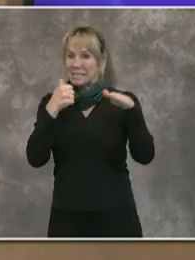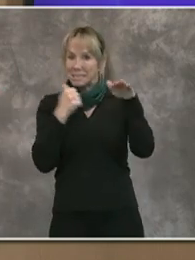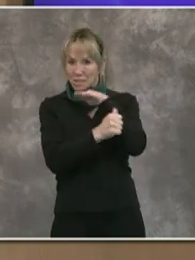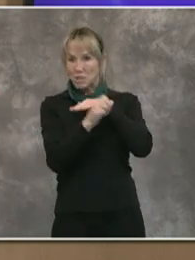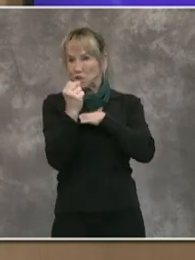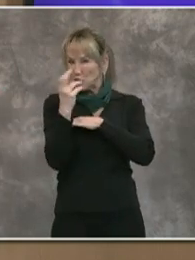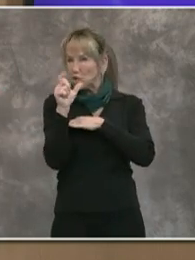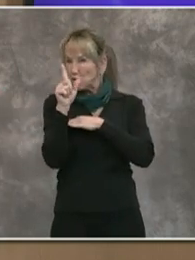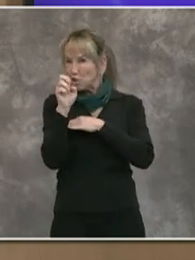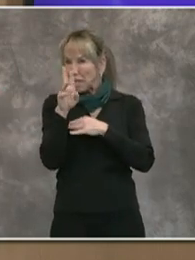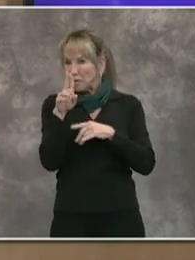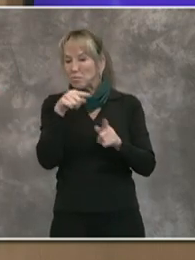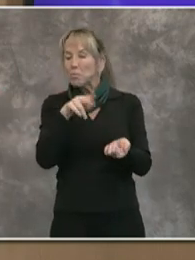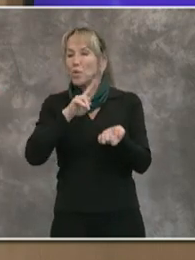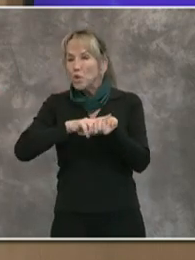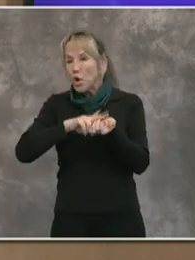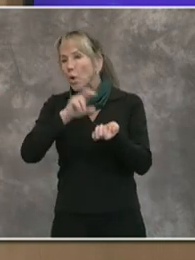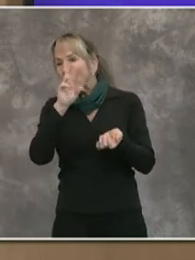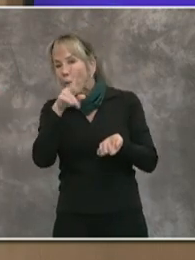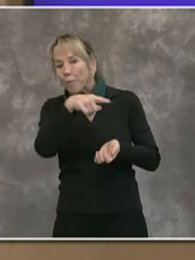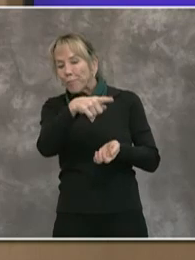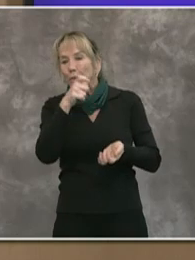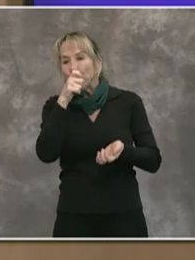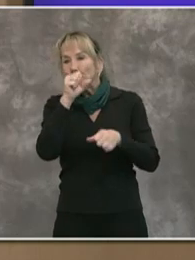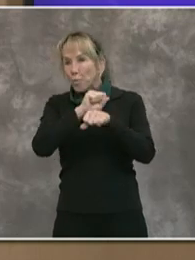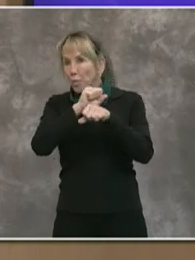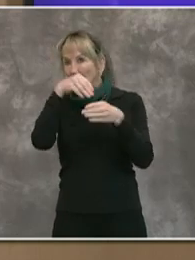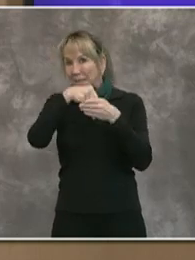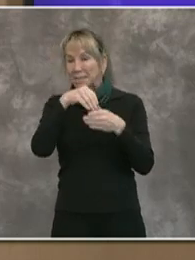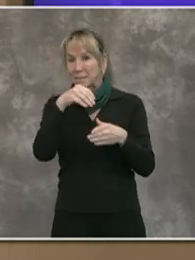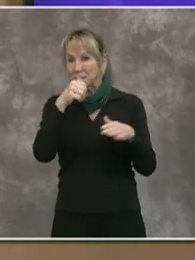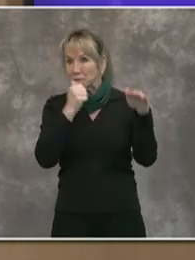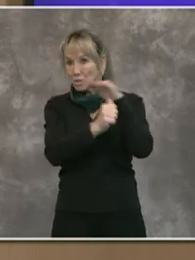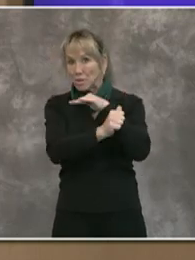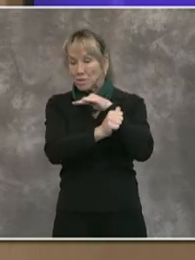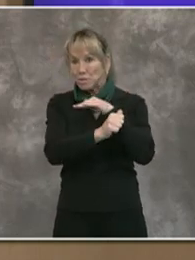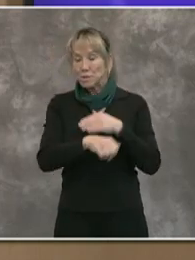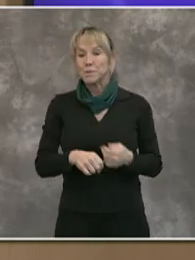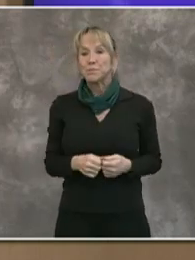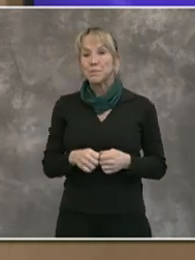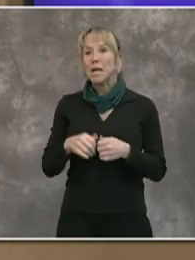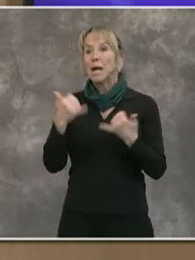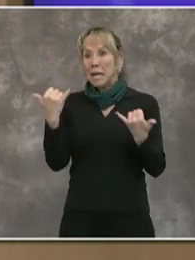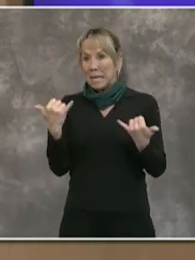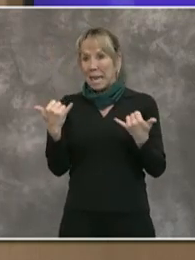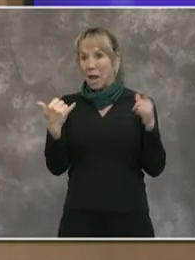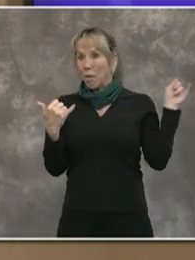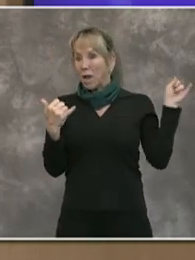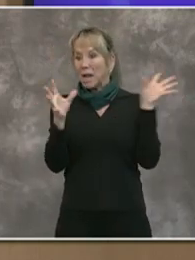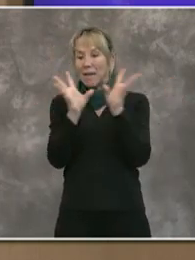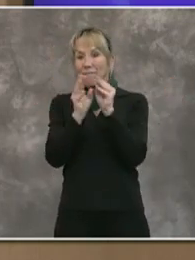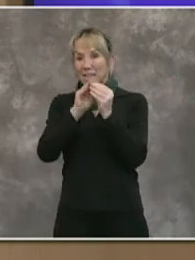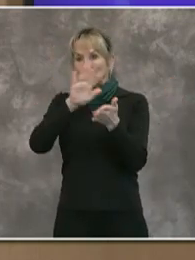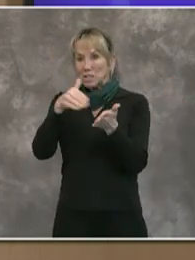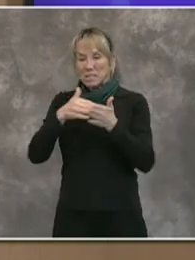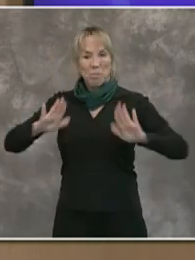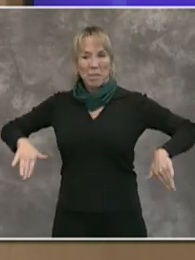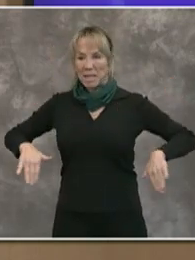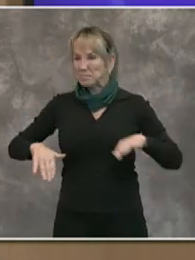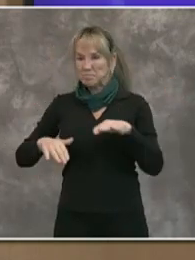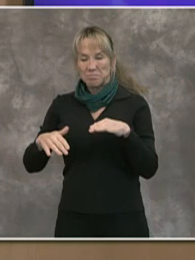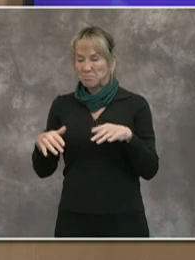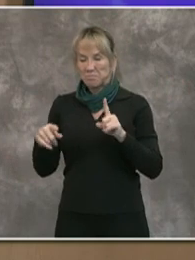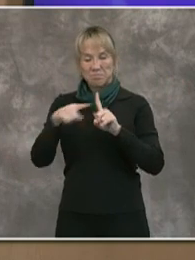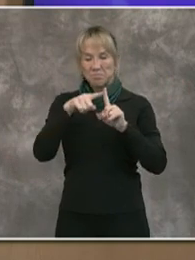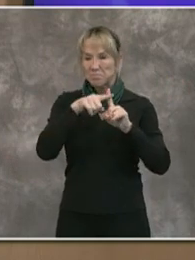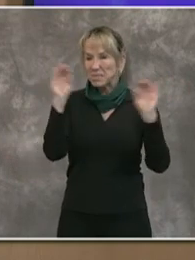shelter partners who were operating those shelters. To date, no positive cases have come from the convention center. Out of the 13